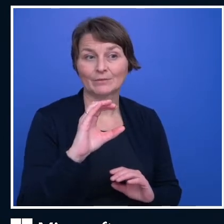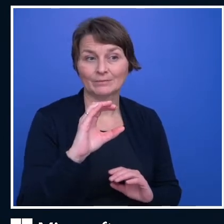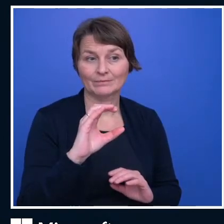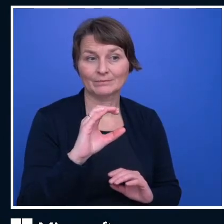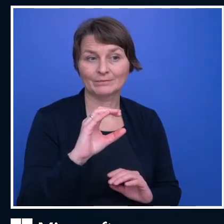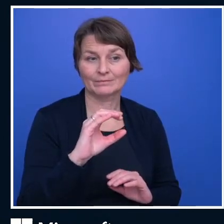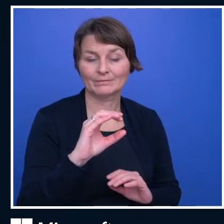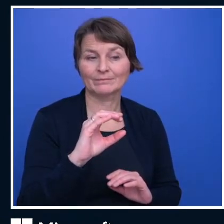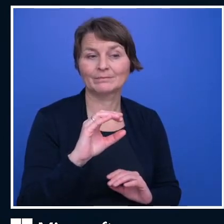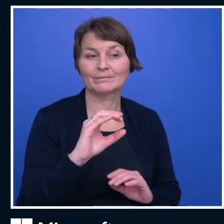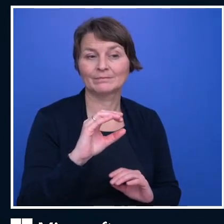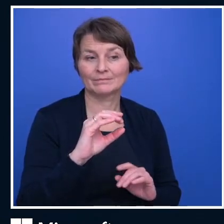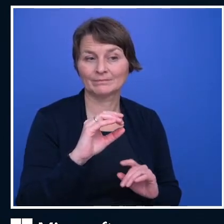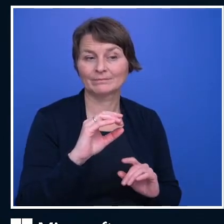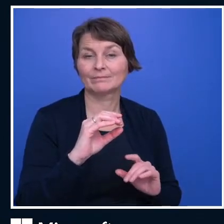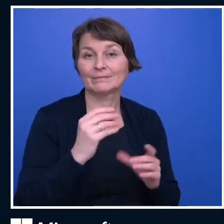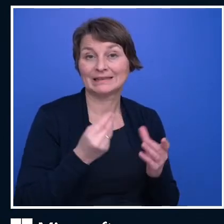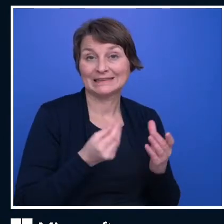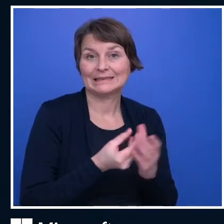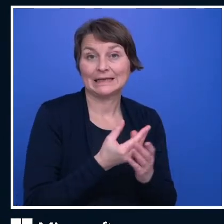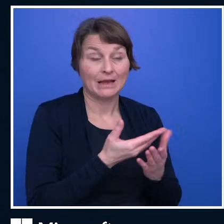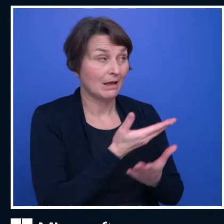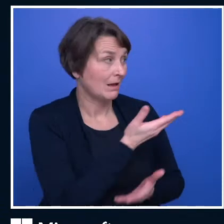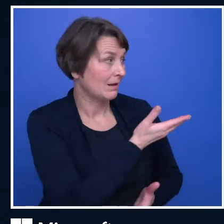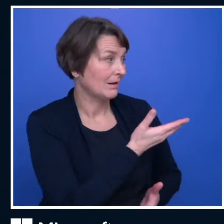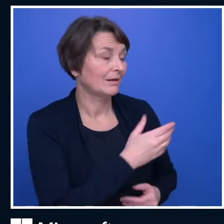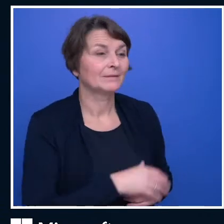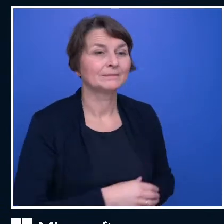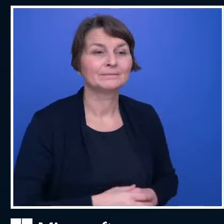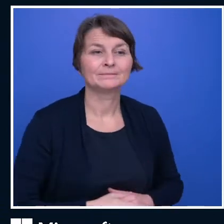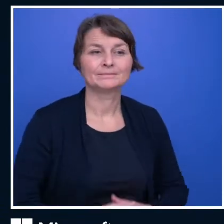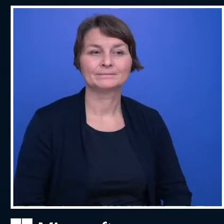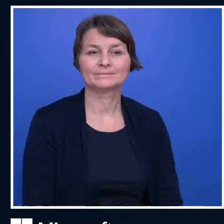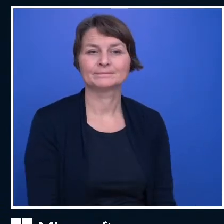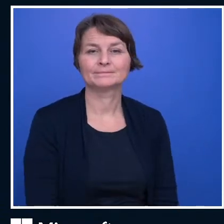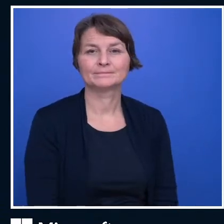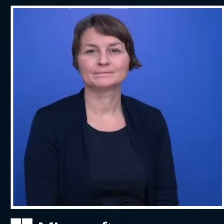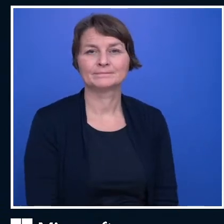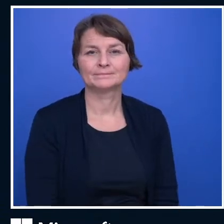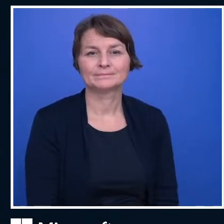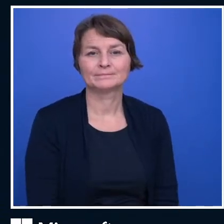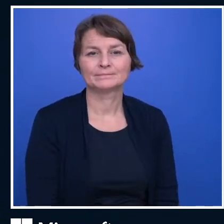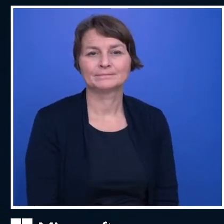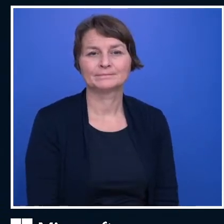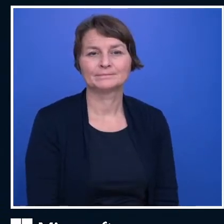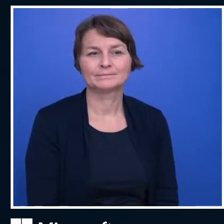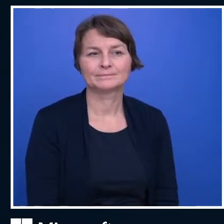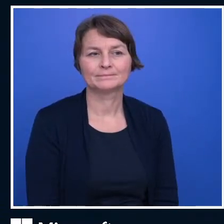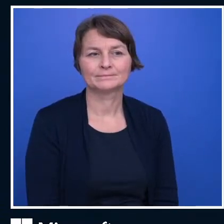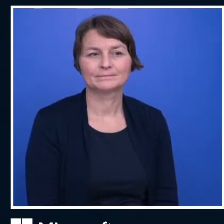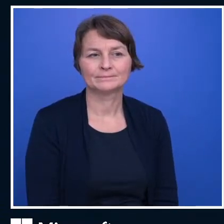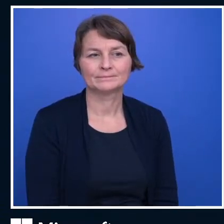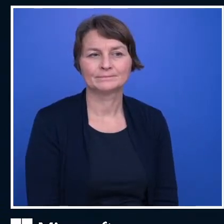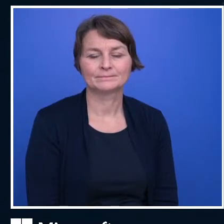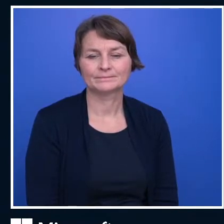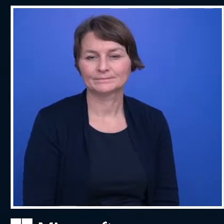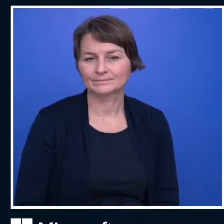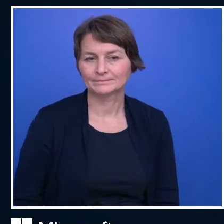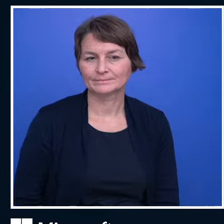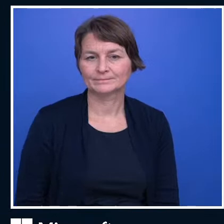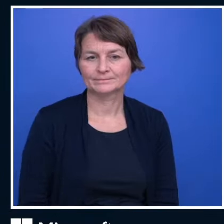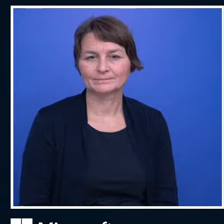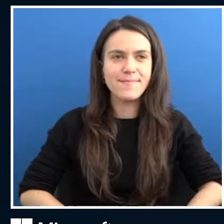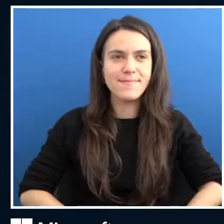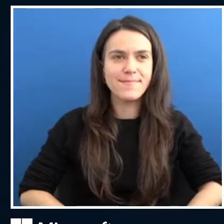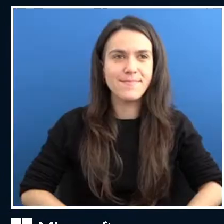Here is the data.json, which I was talking about earlier. It will take a bit of time to open since